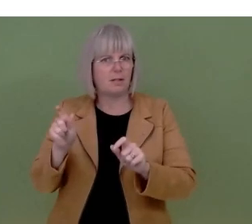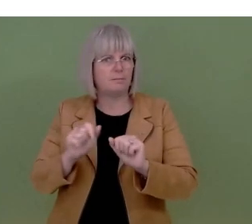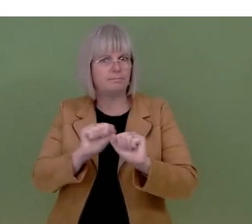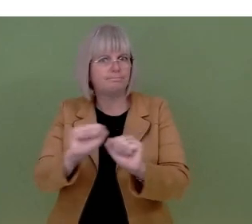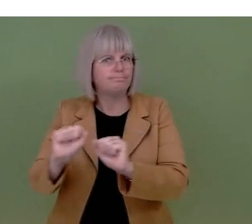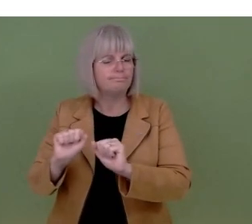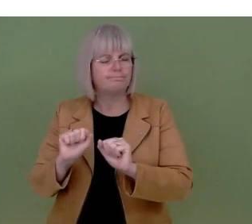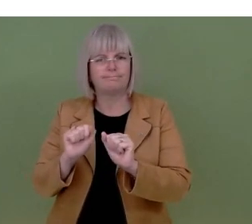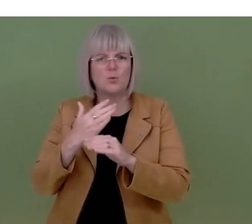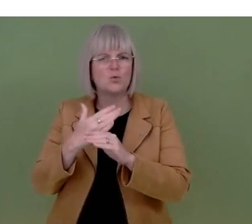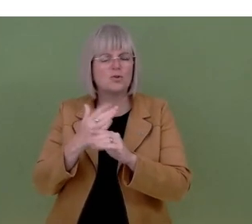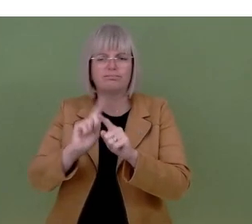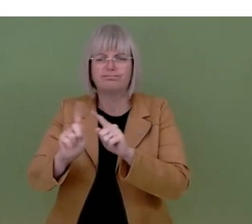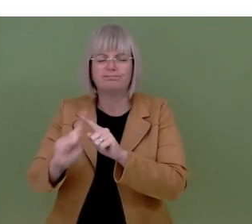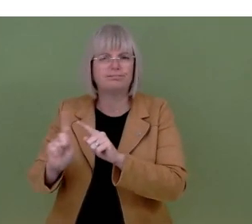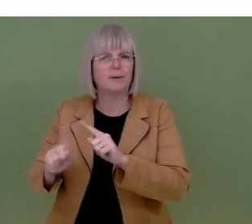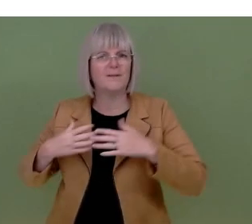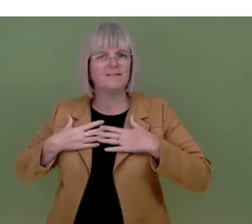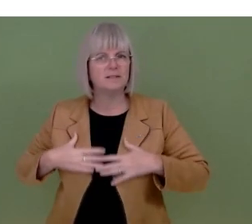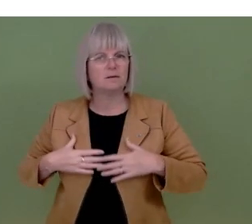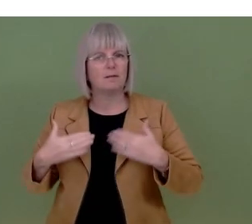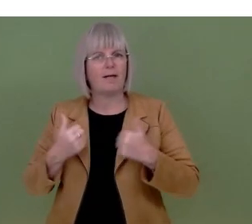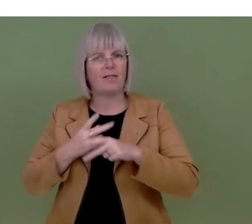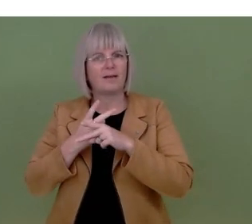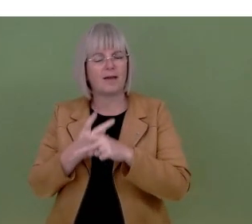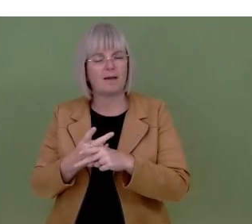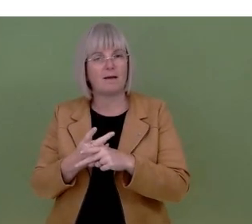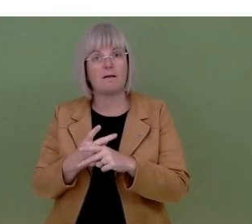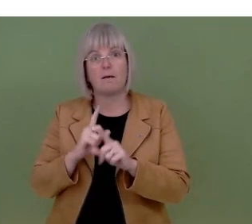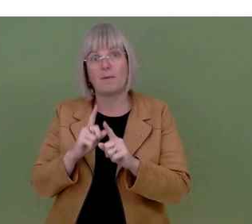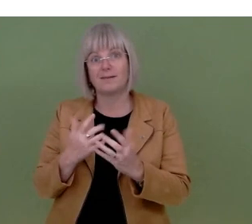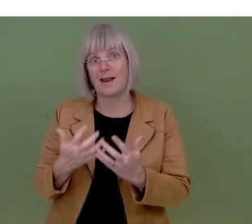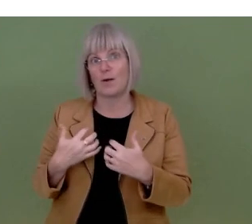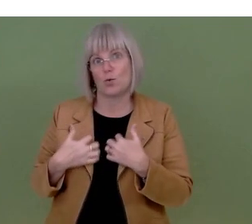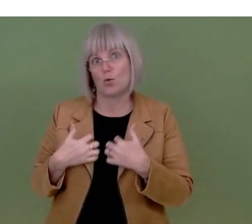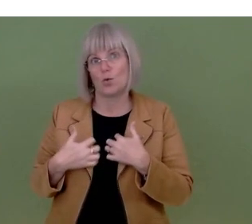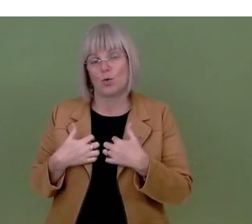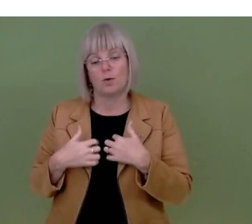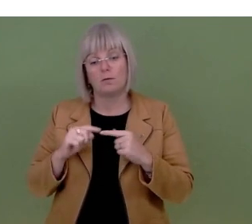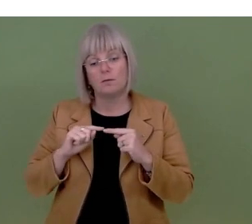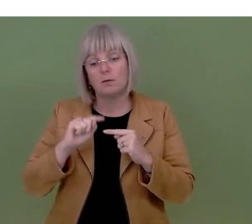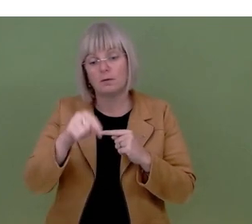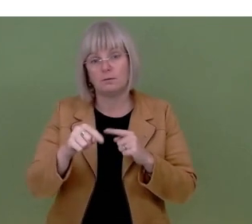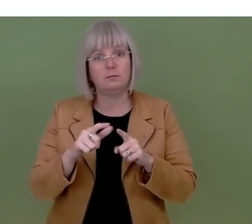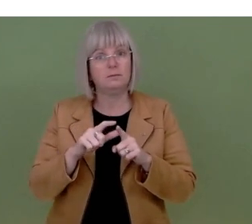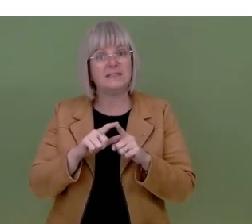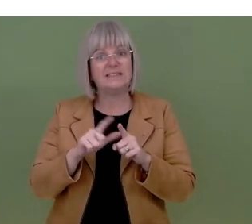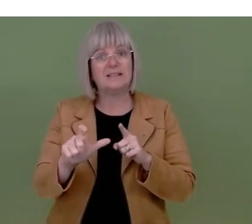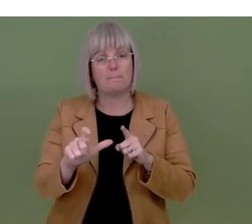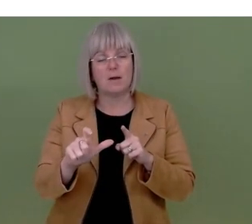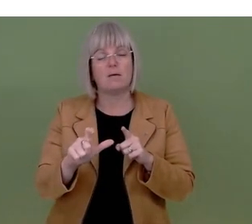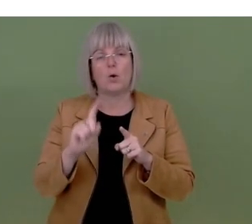healthcare. And very excitingly, coming online actually in December, we've got some new health